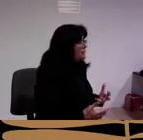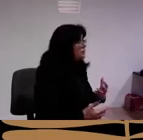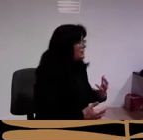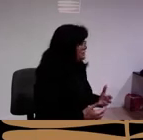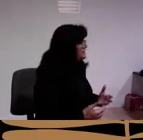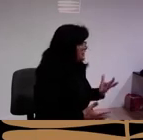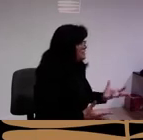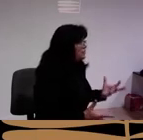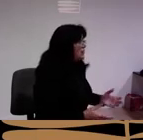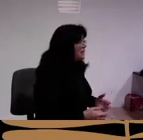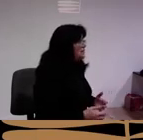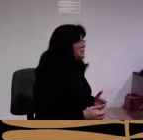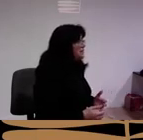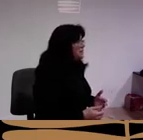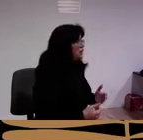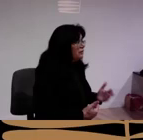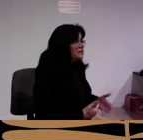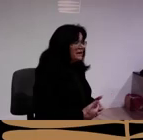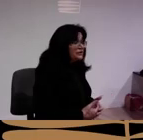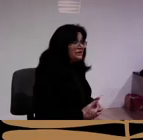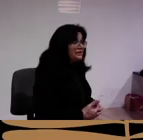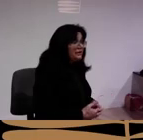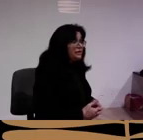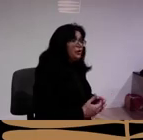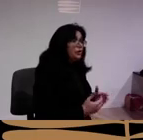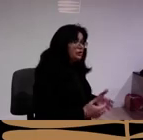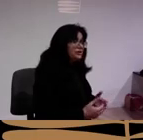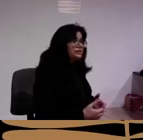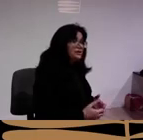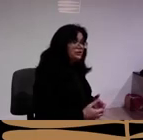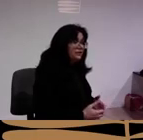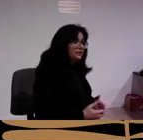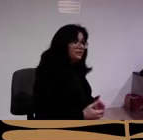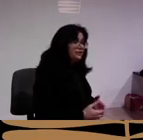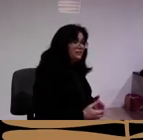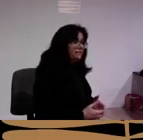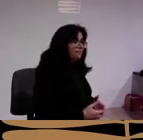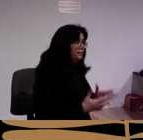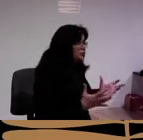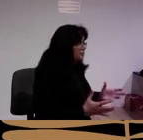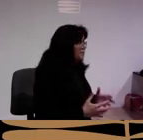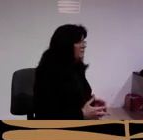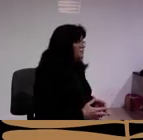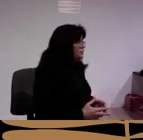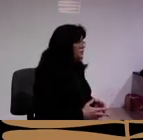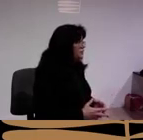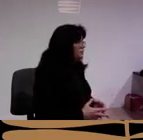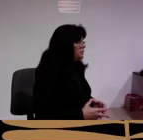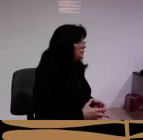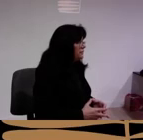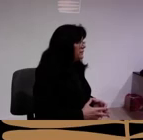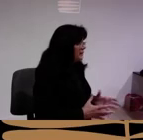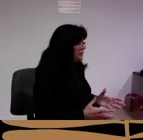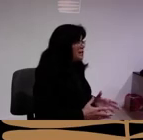for ethical and sustainable ways of engaging not just with each other, but with the metaphysical